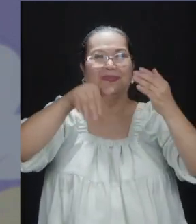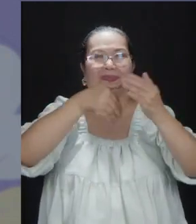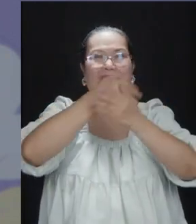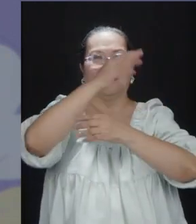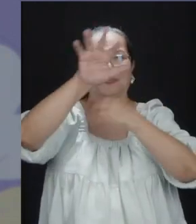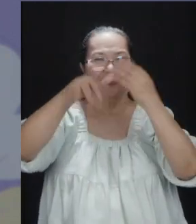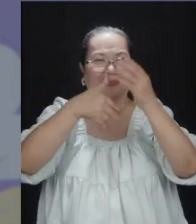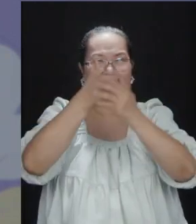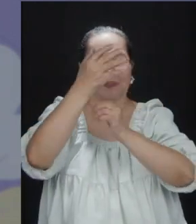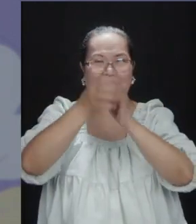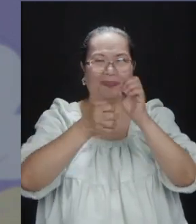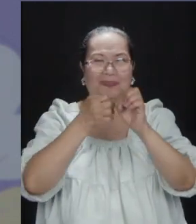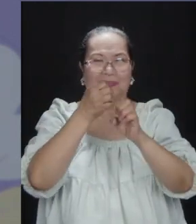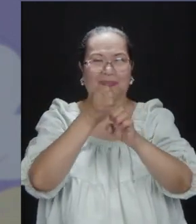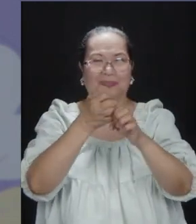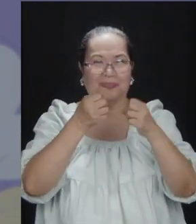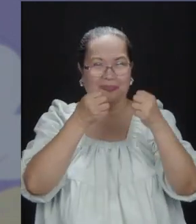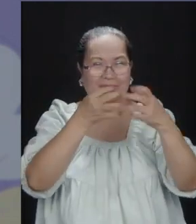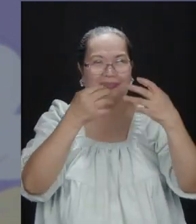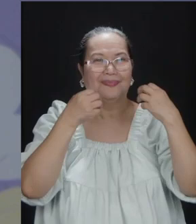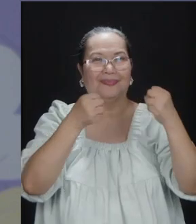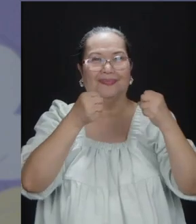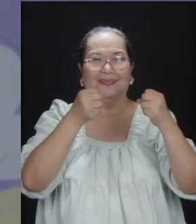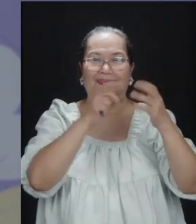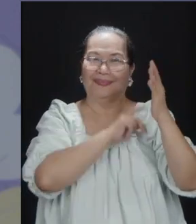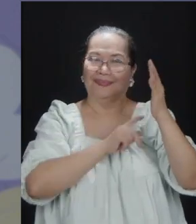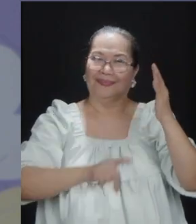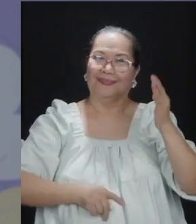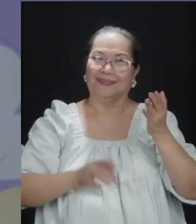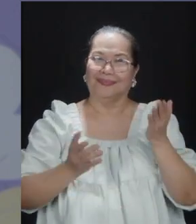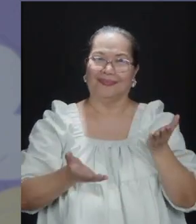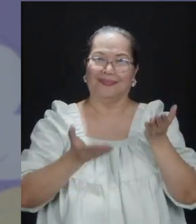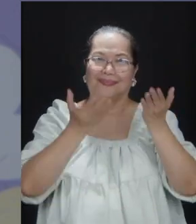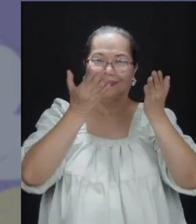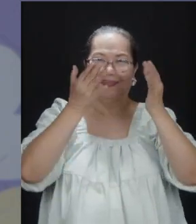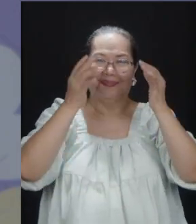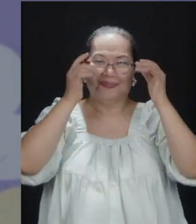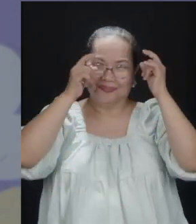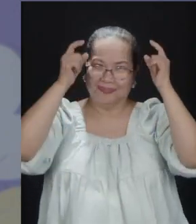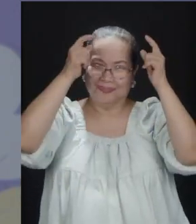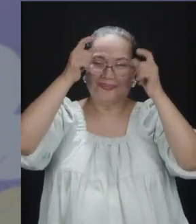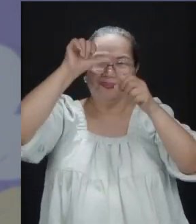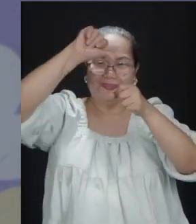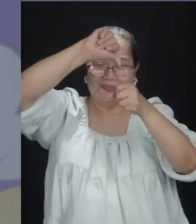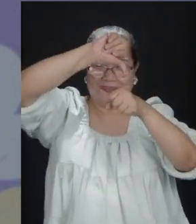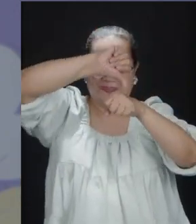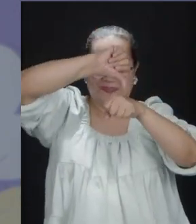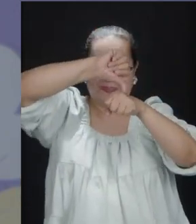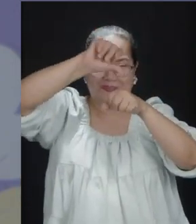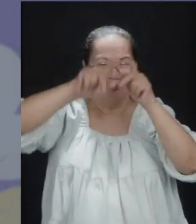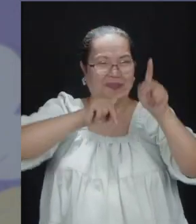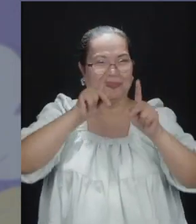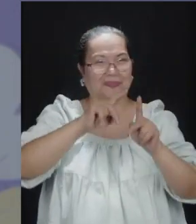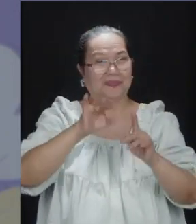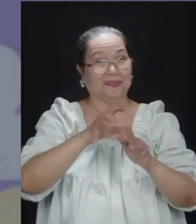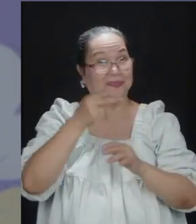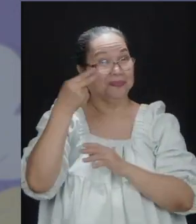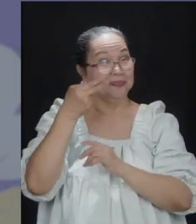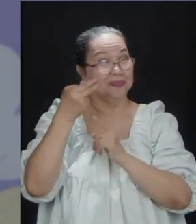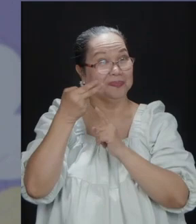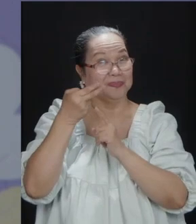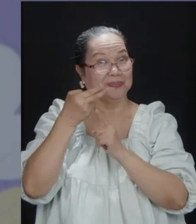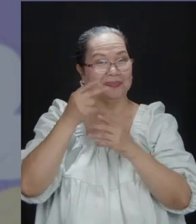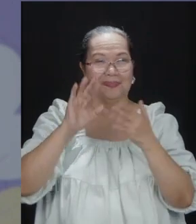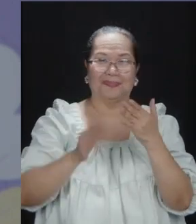will give strength to his king and exalt the horn of his anointed. So Hannah sings to